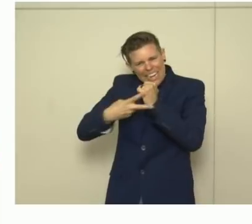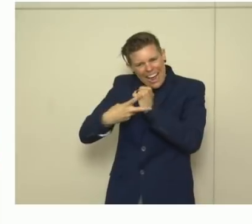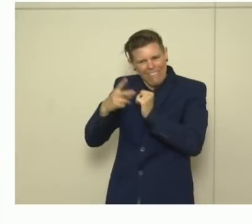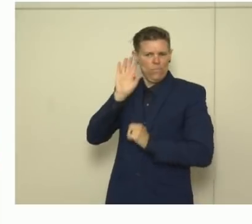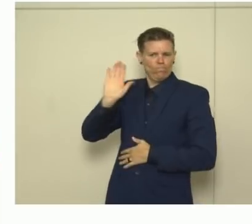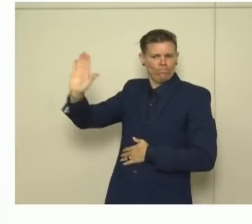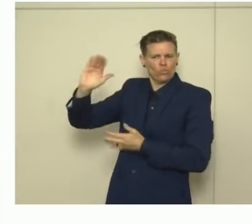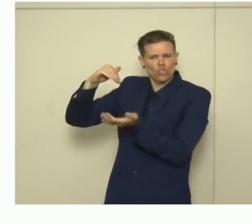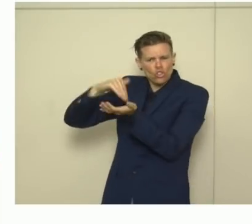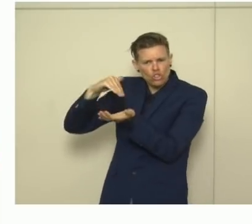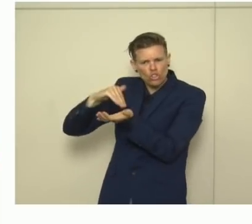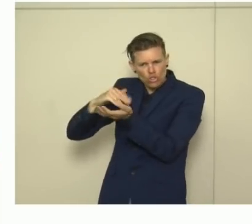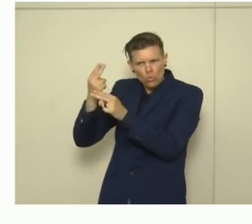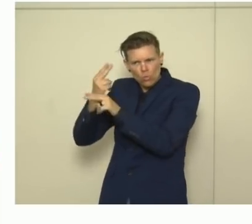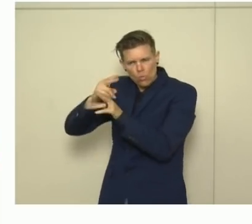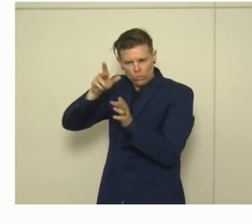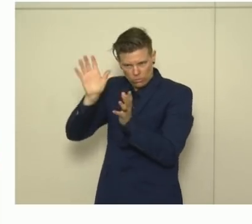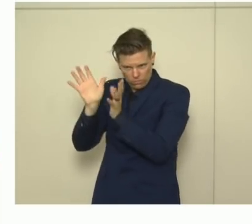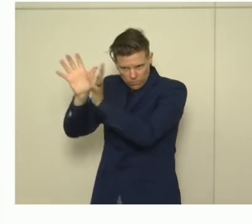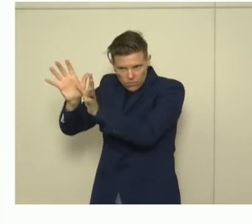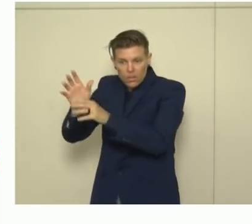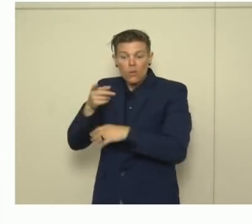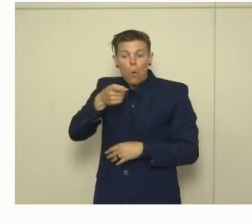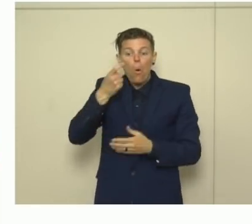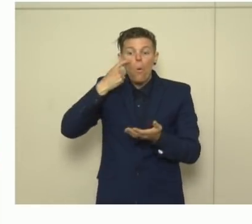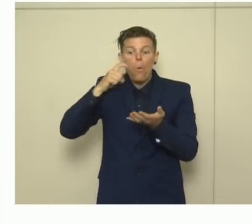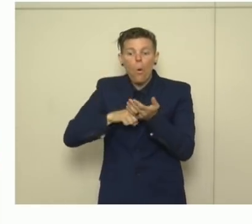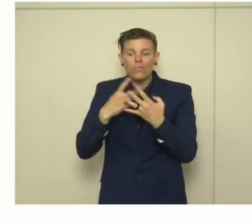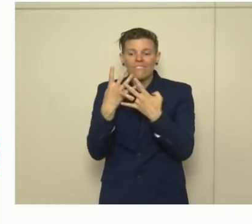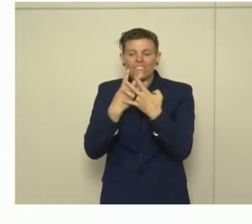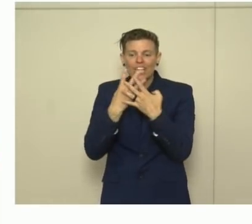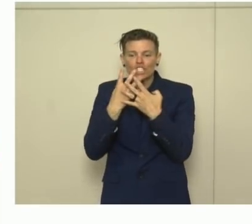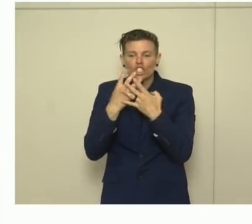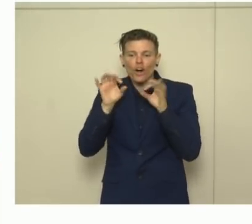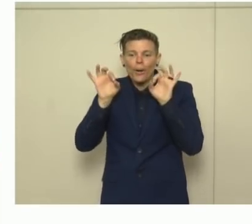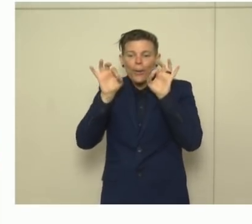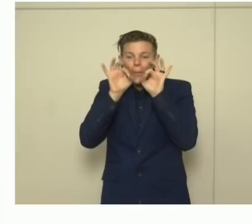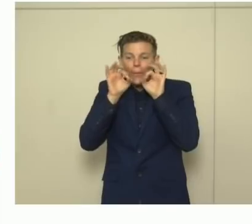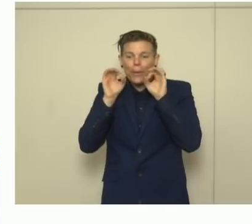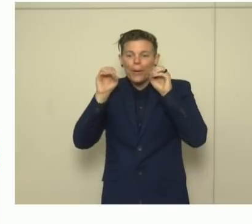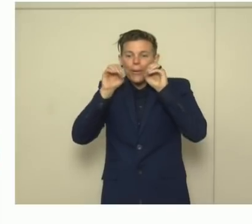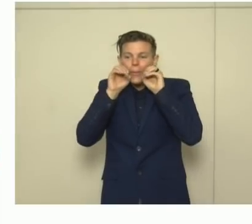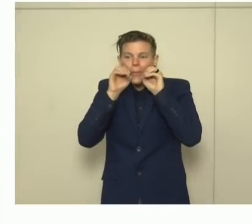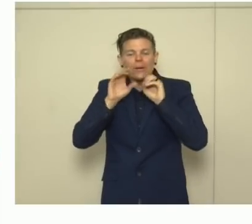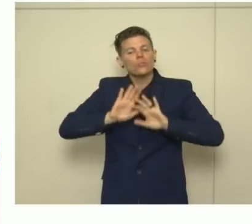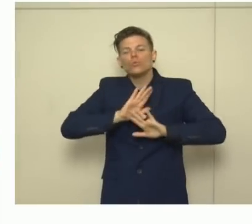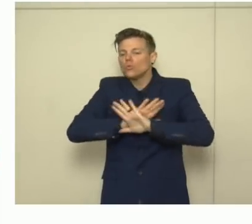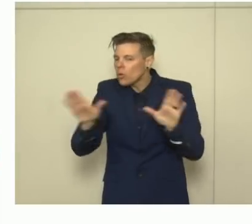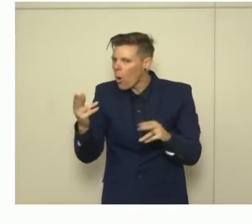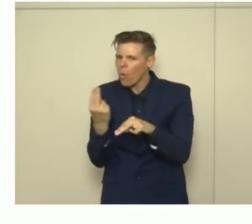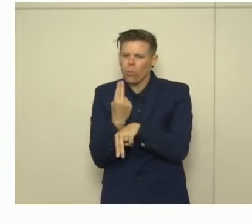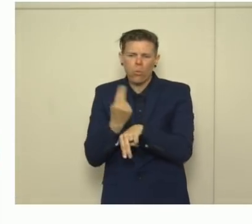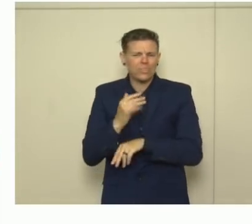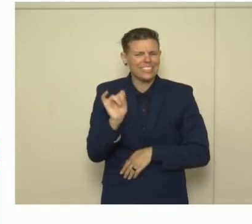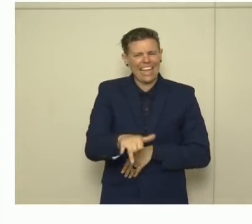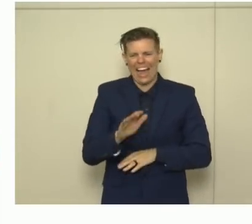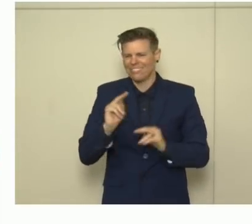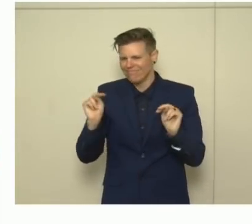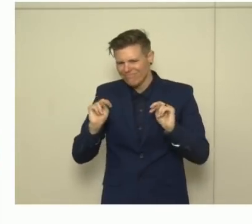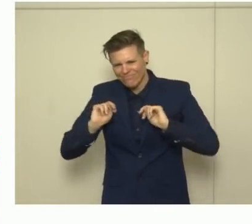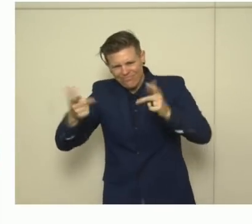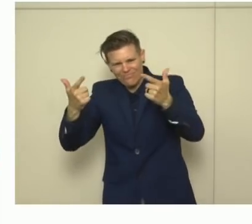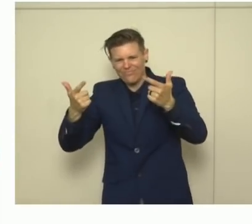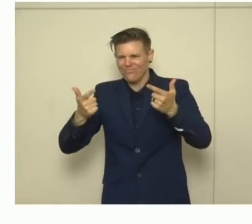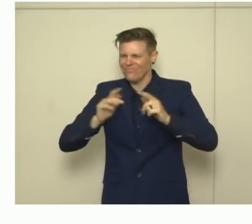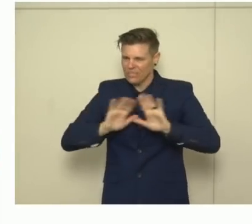with a valve. And masks with valves should not be used. While they may provide you some protection, that